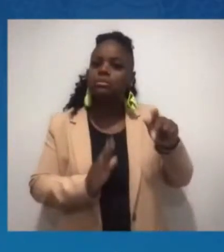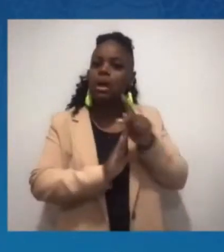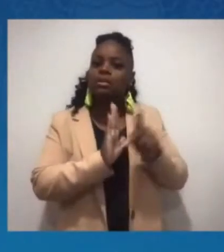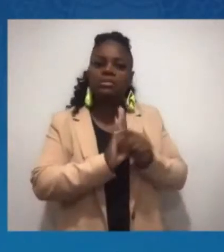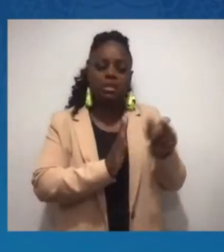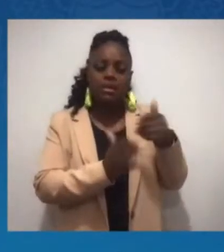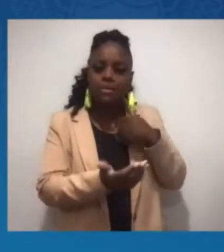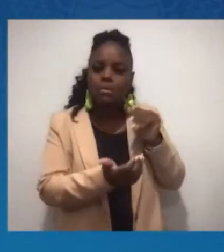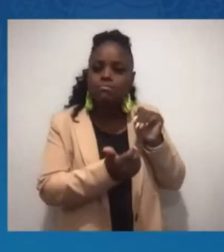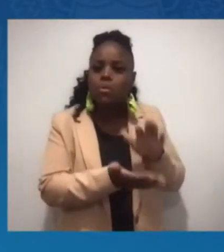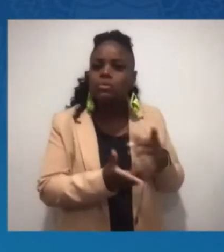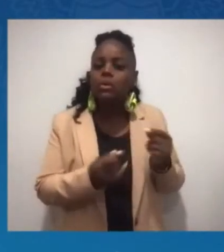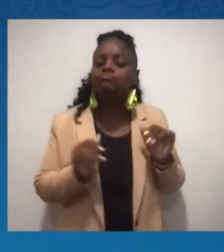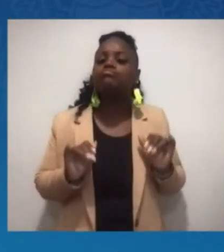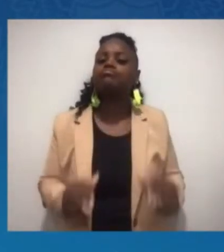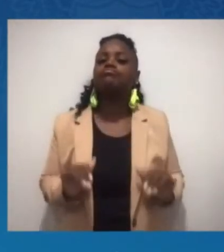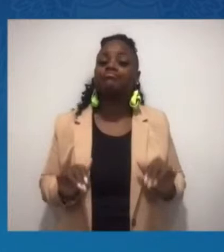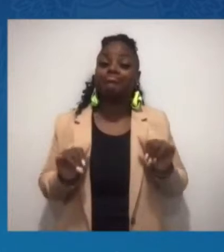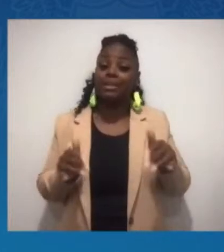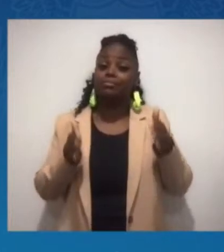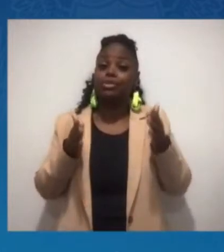of violence and violation,